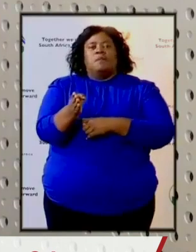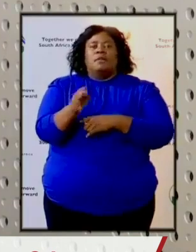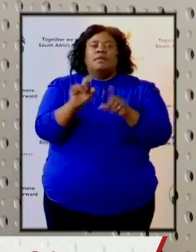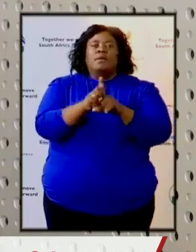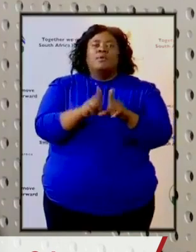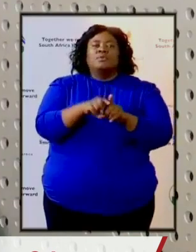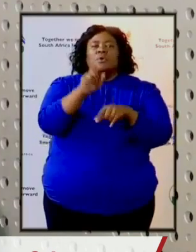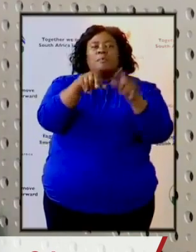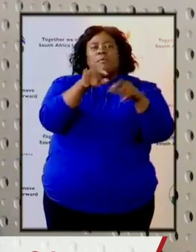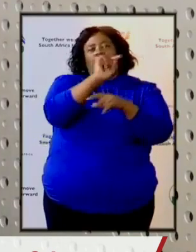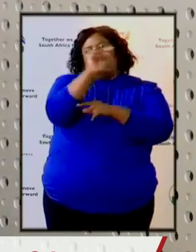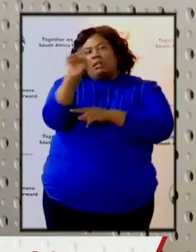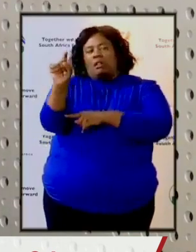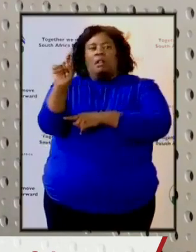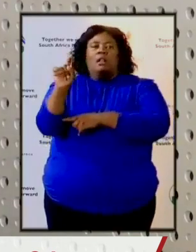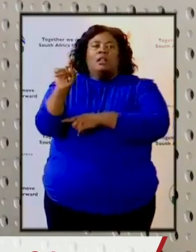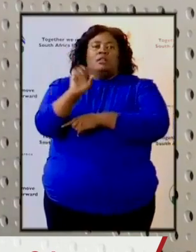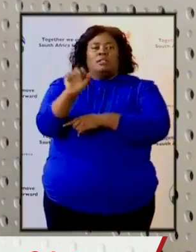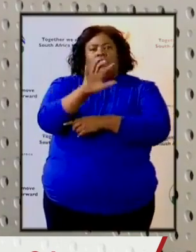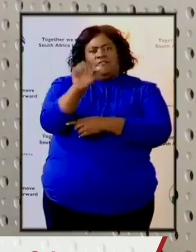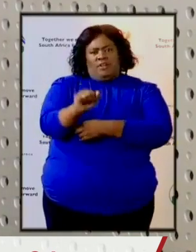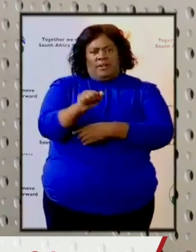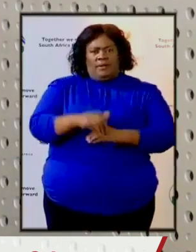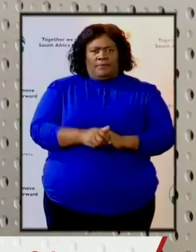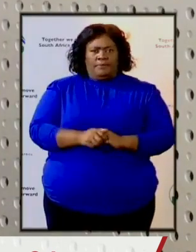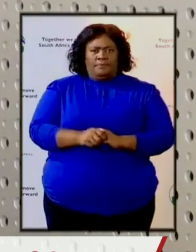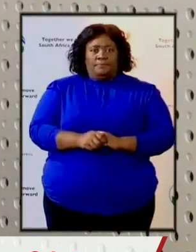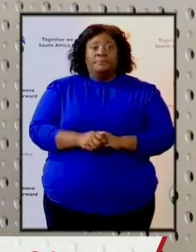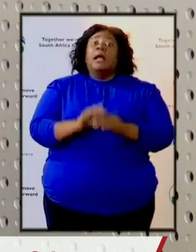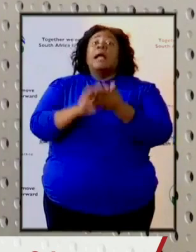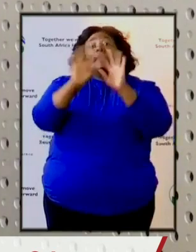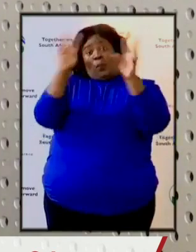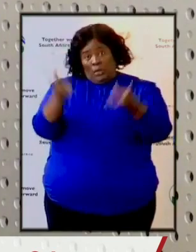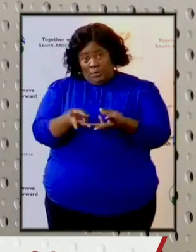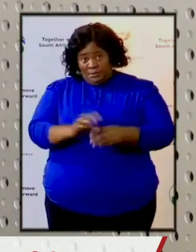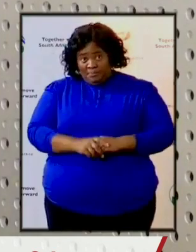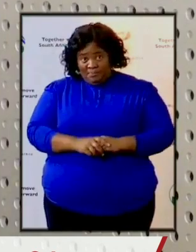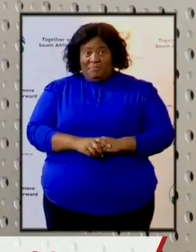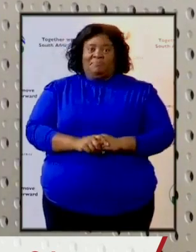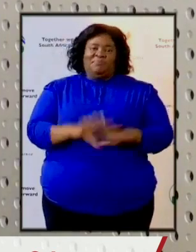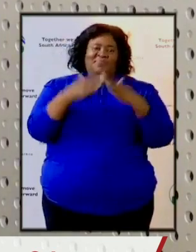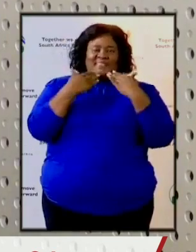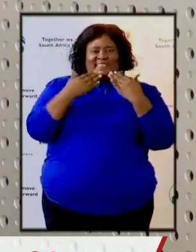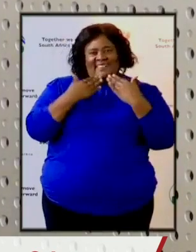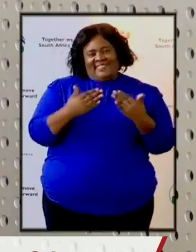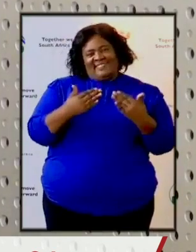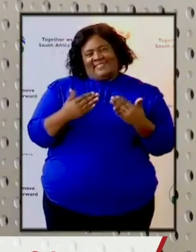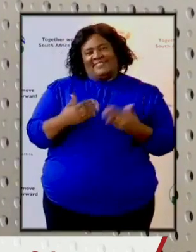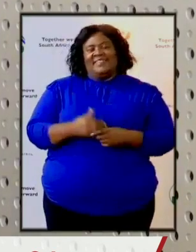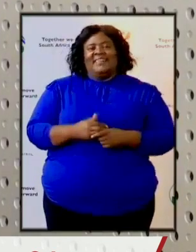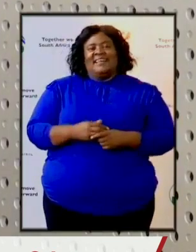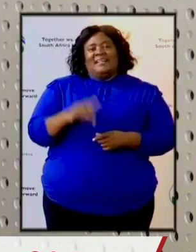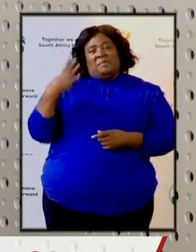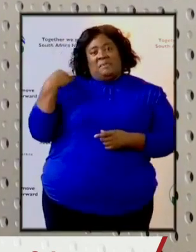in other parts of the country, fellow South Africans and the world. Thank you very much indeed. As